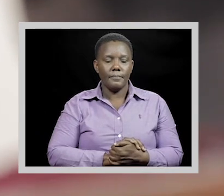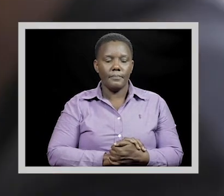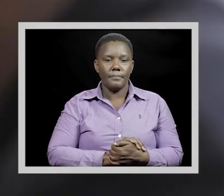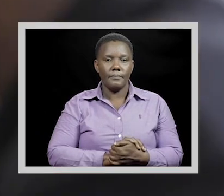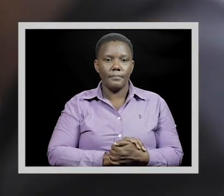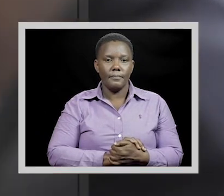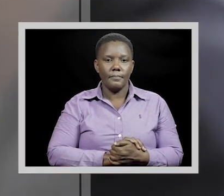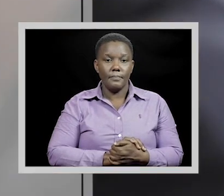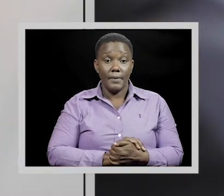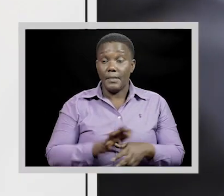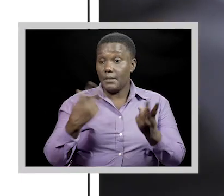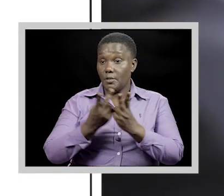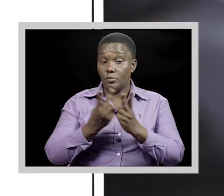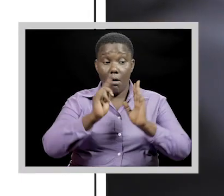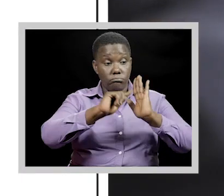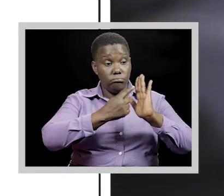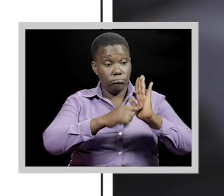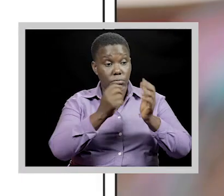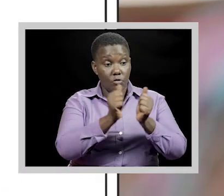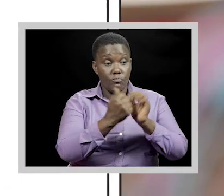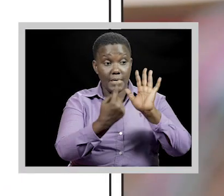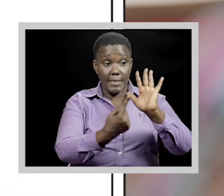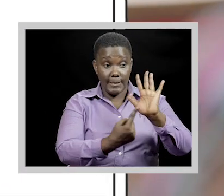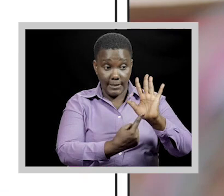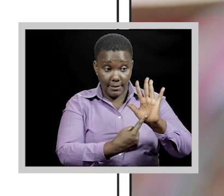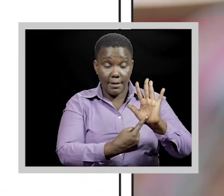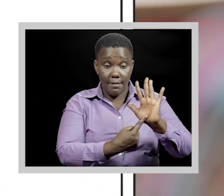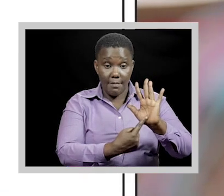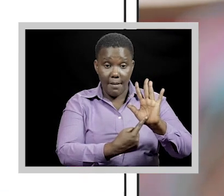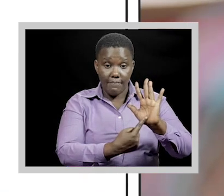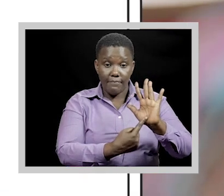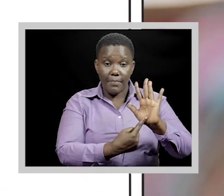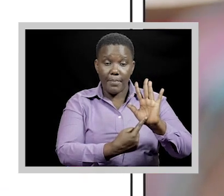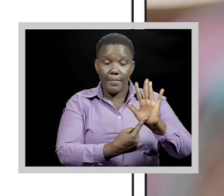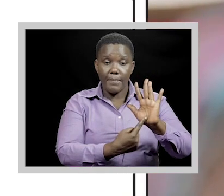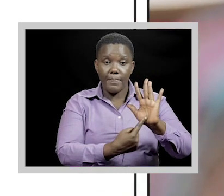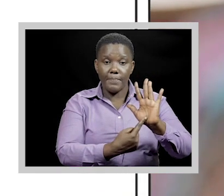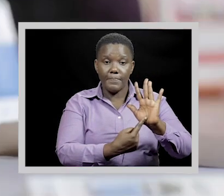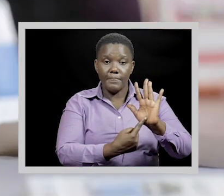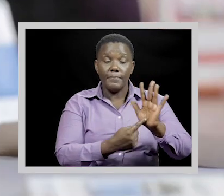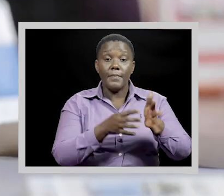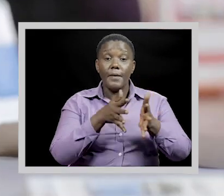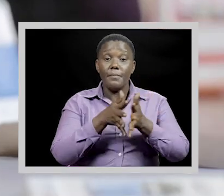Manage the progress of the case as per Rule 16 of the Juvenile Court Rules.